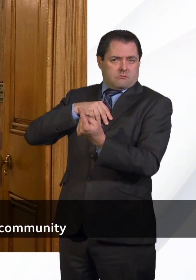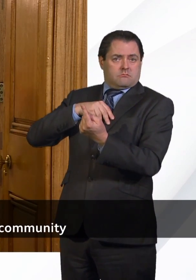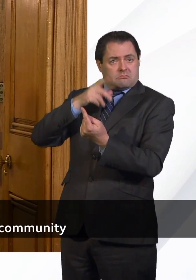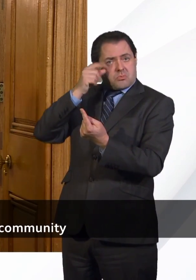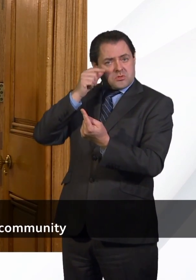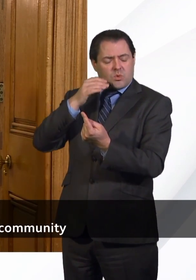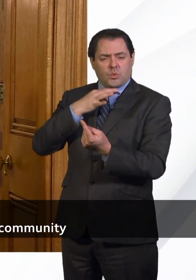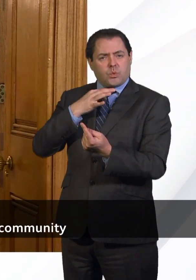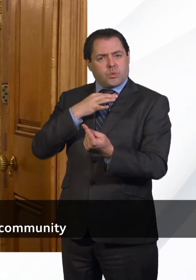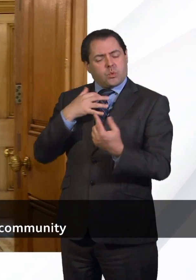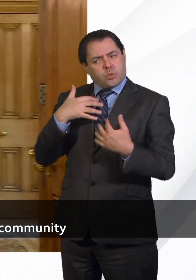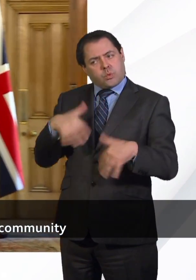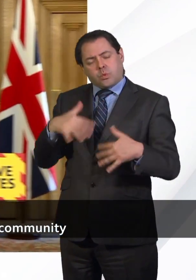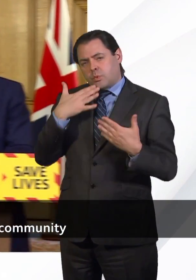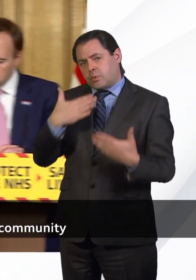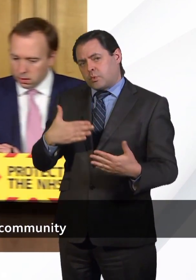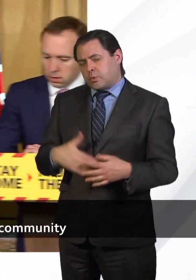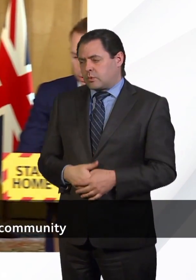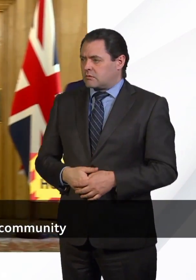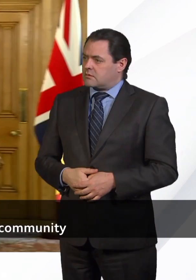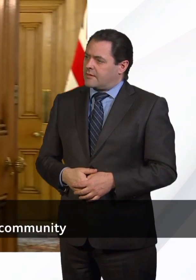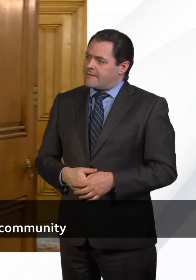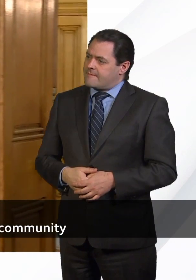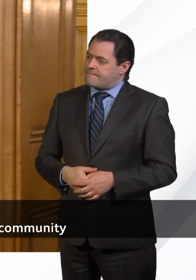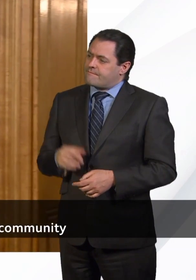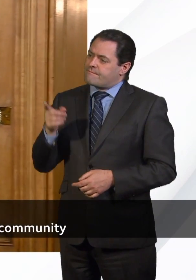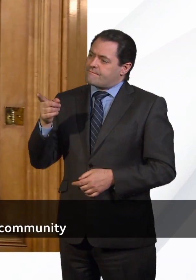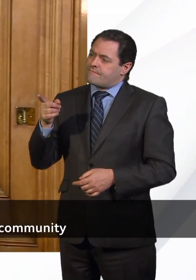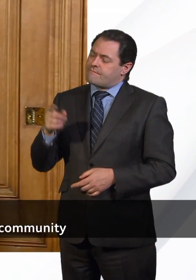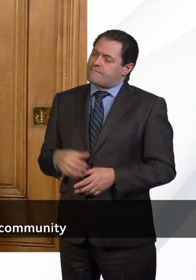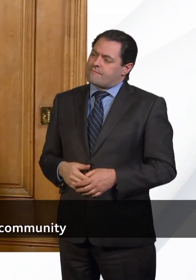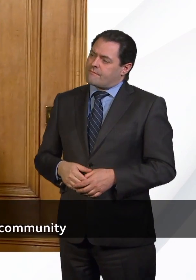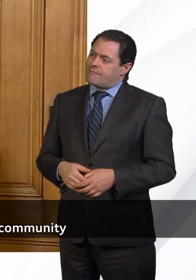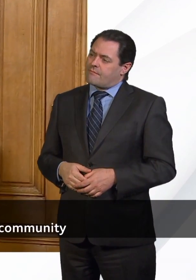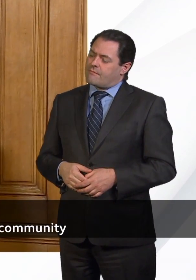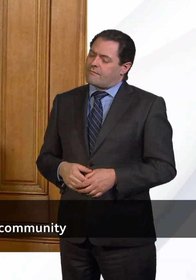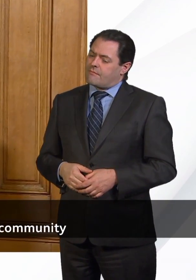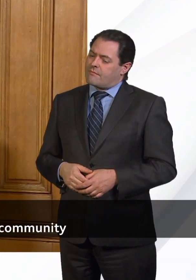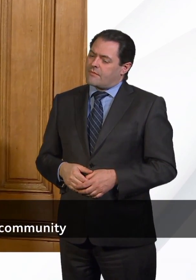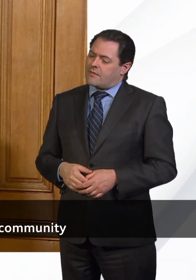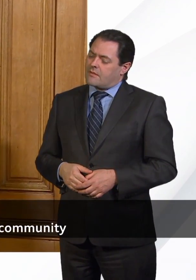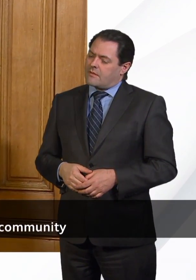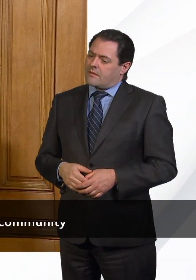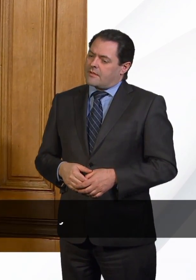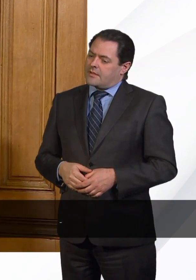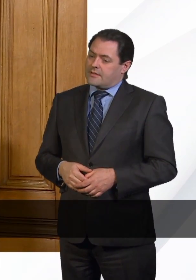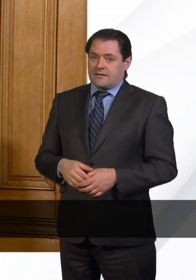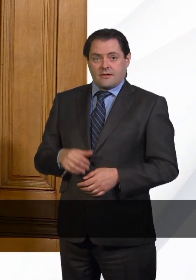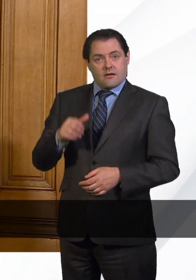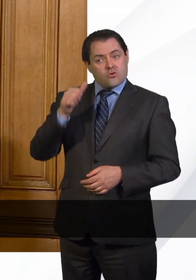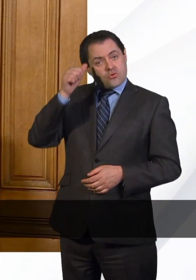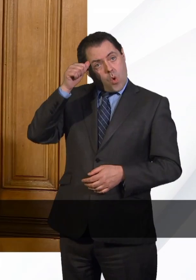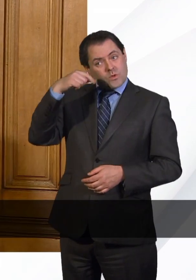Jonathan. Yes, I'm extremely sorry whenever I hear of a healthcare worker